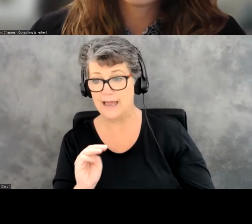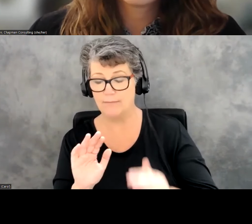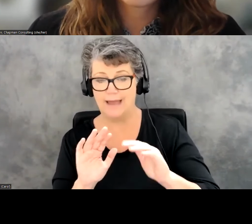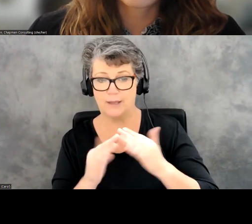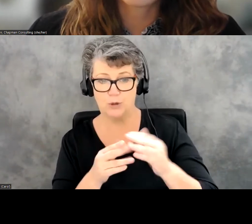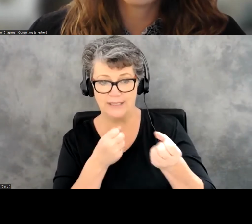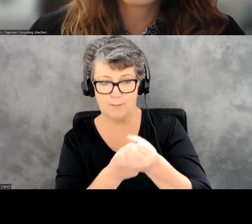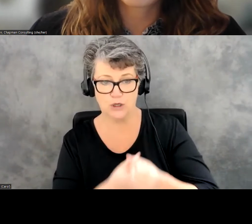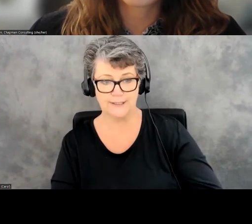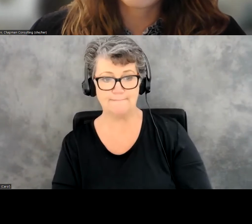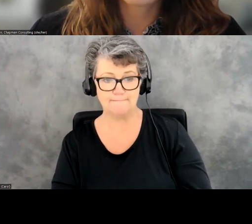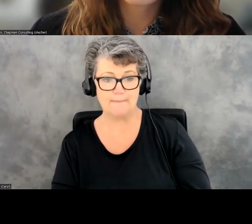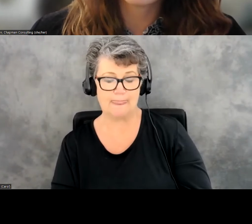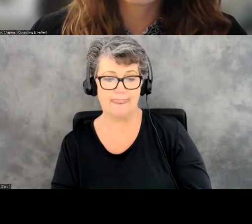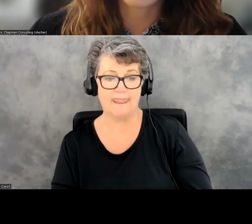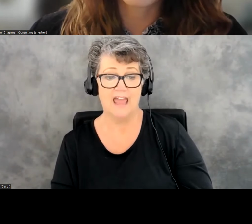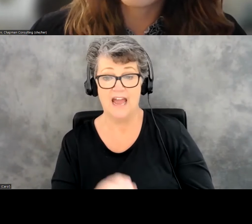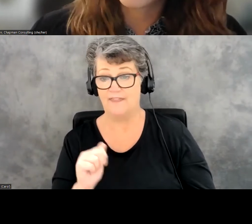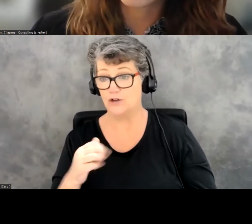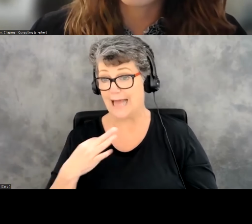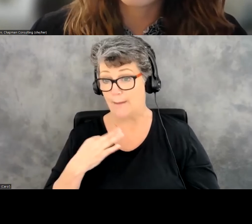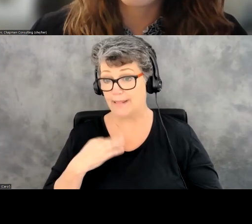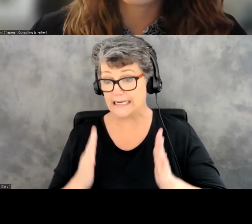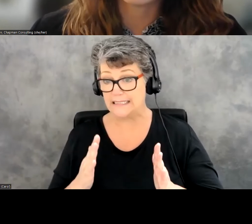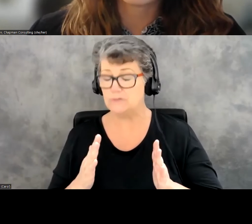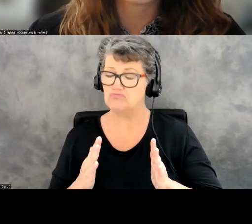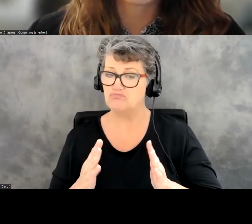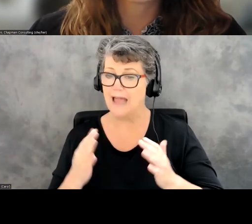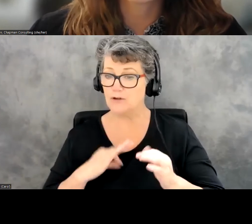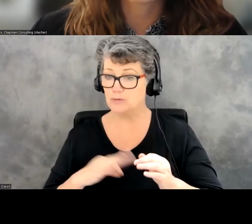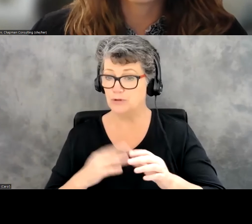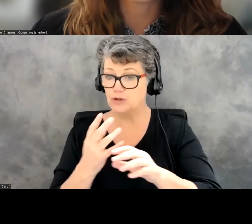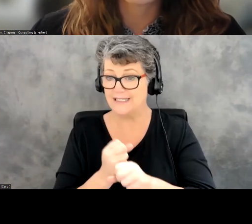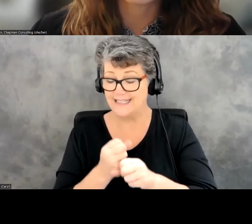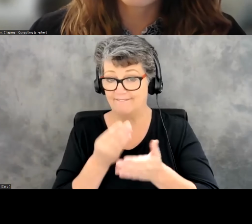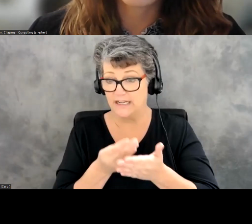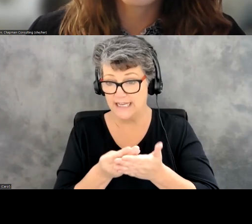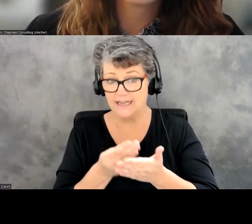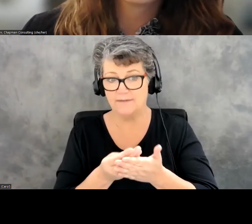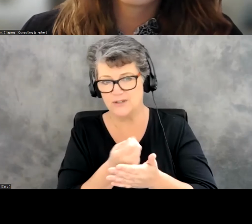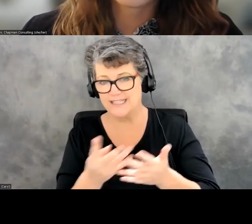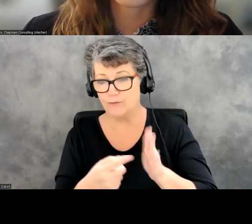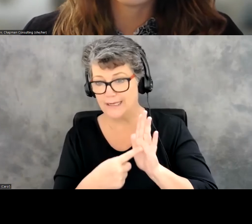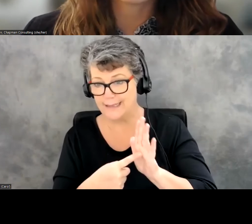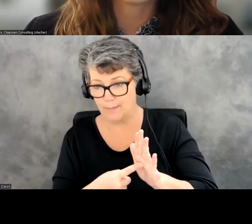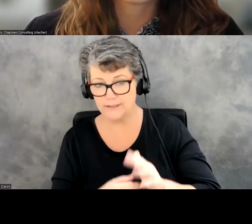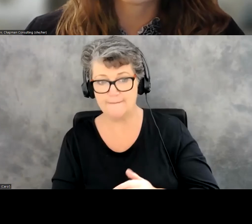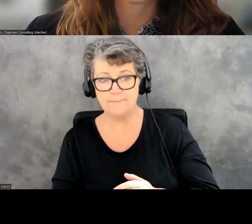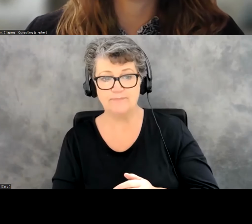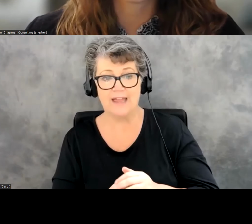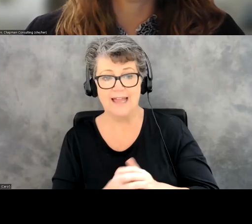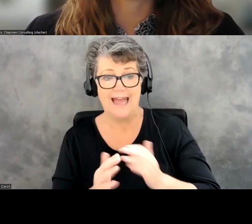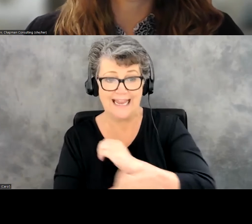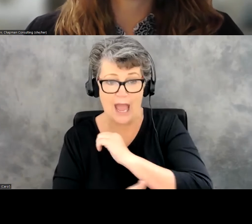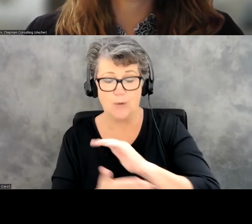supports. There are applicants who are eligible to receive funding, and they have several examples here, include